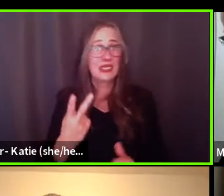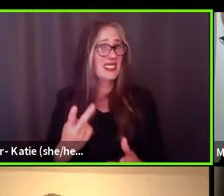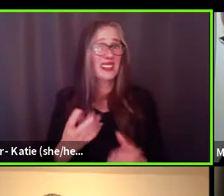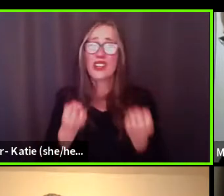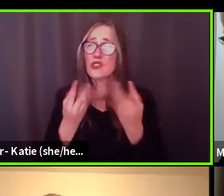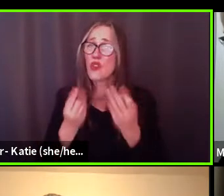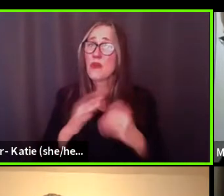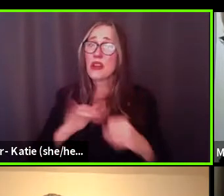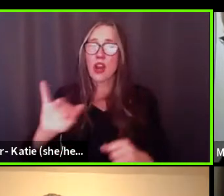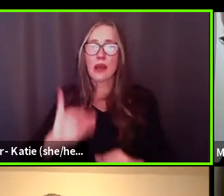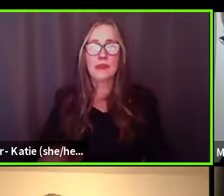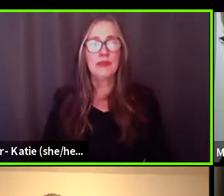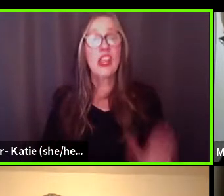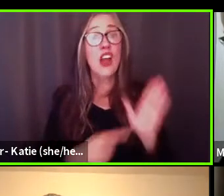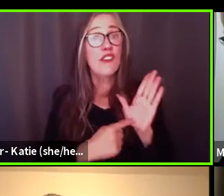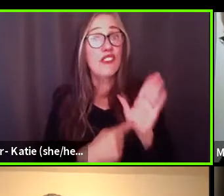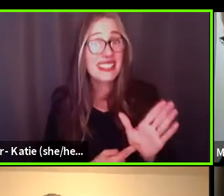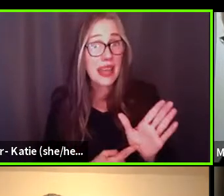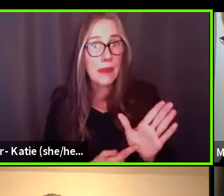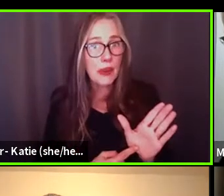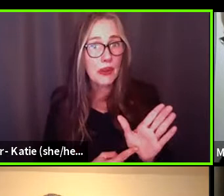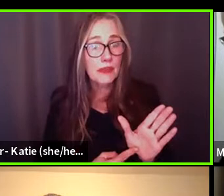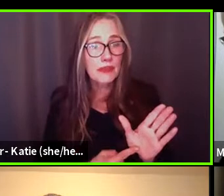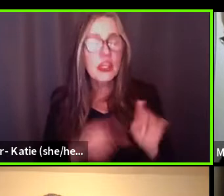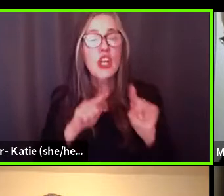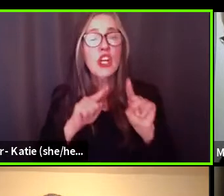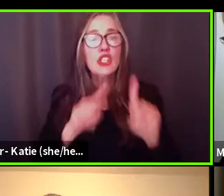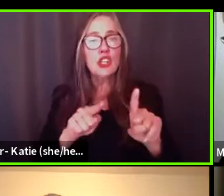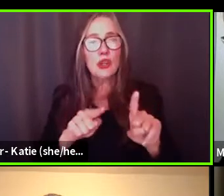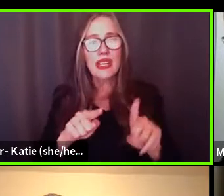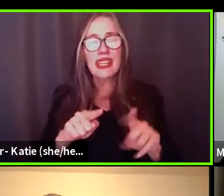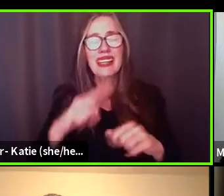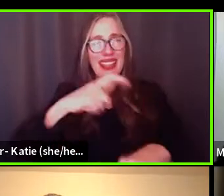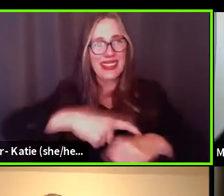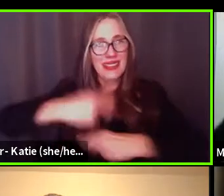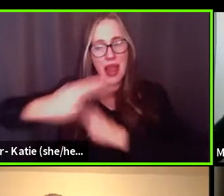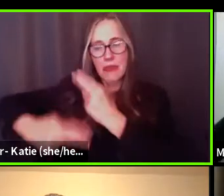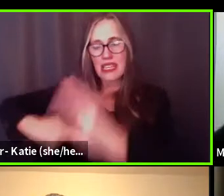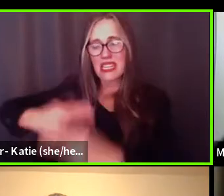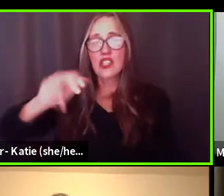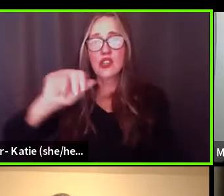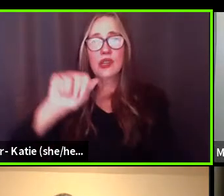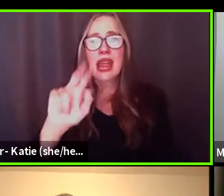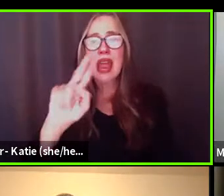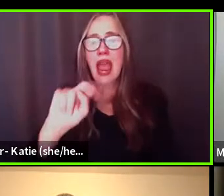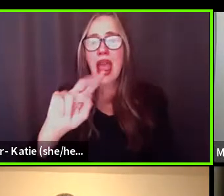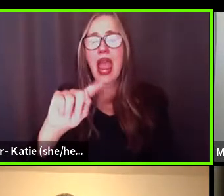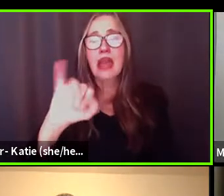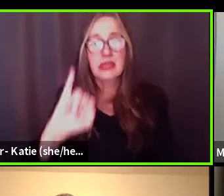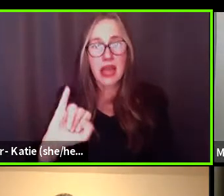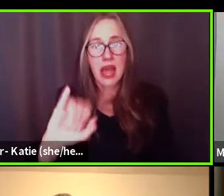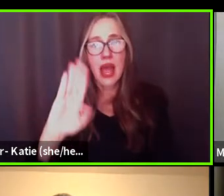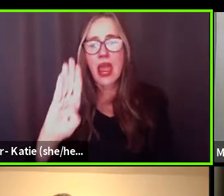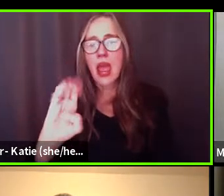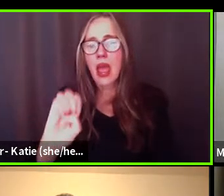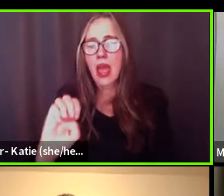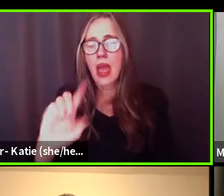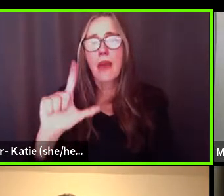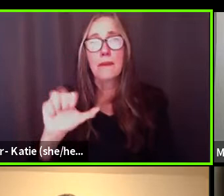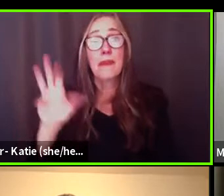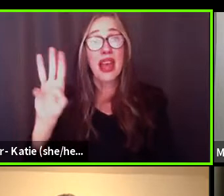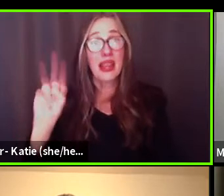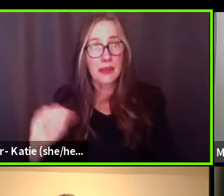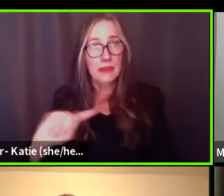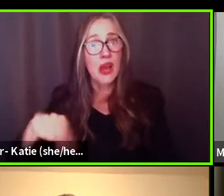the anti-vellum period on you know the 19th century south reconstruction through the lens of